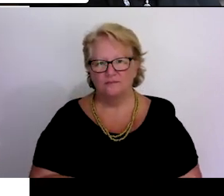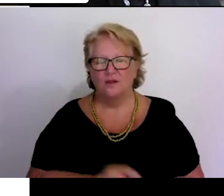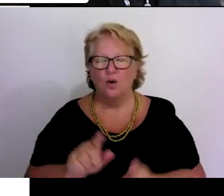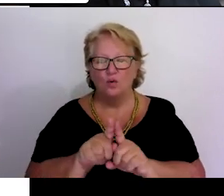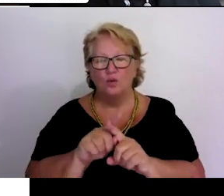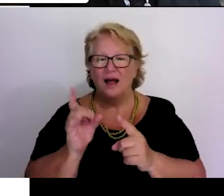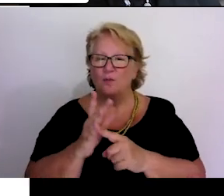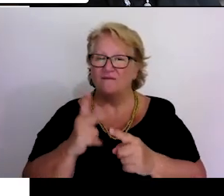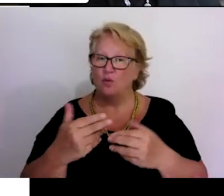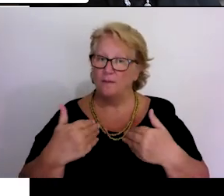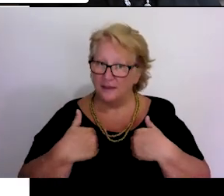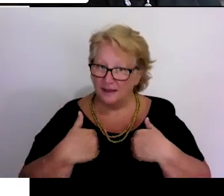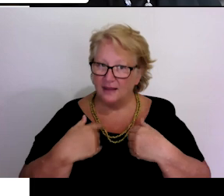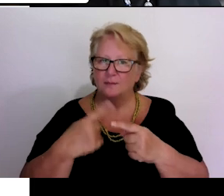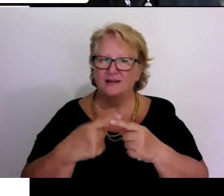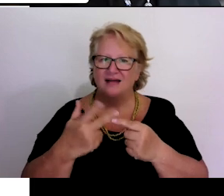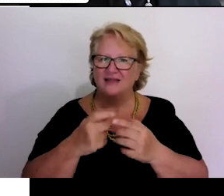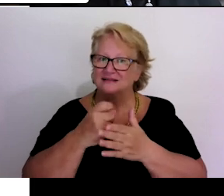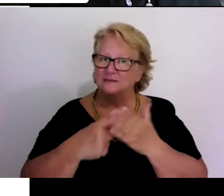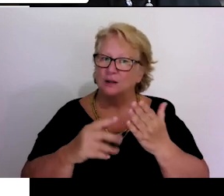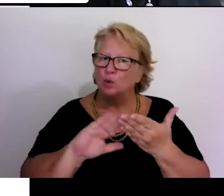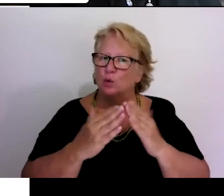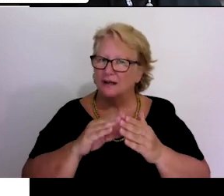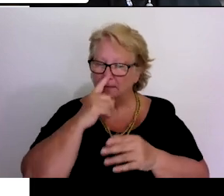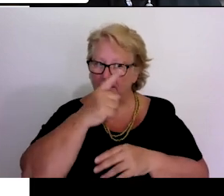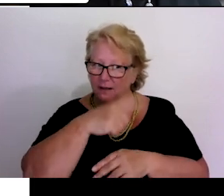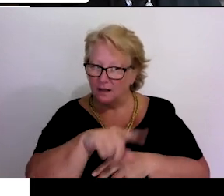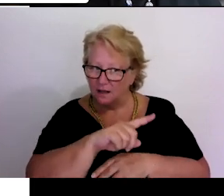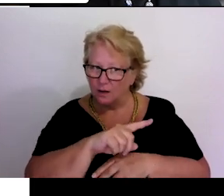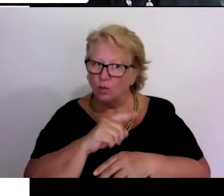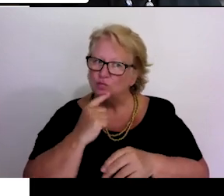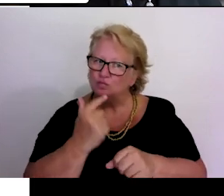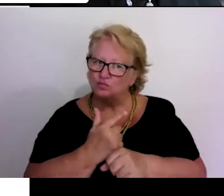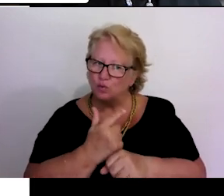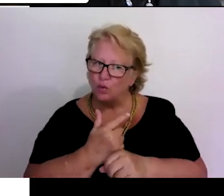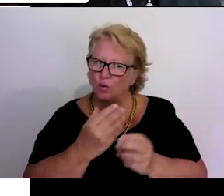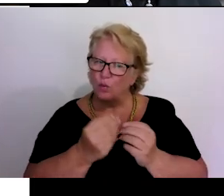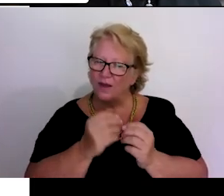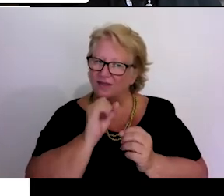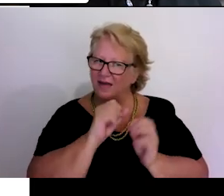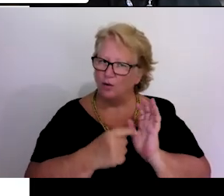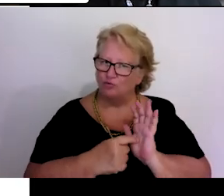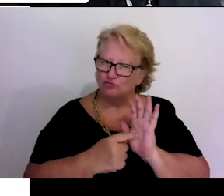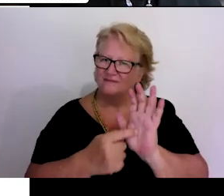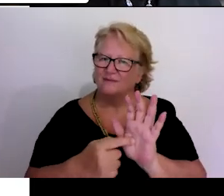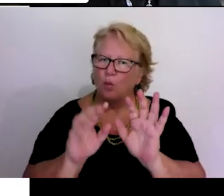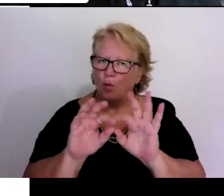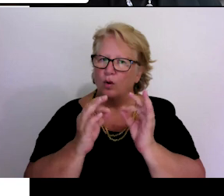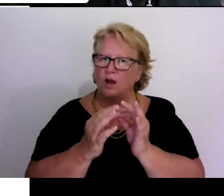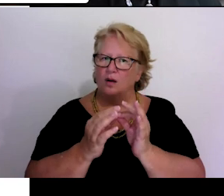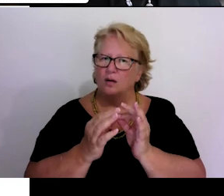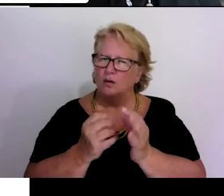and the other disability community members to talk to people with disability and their representative organisations all